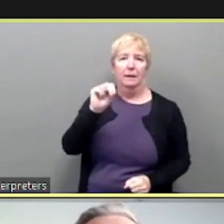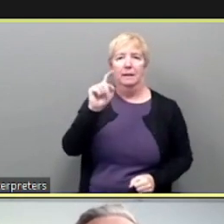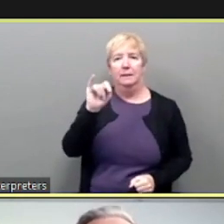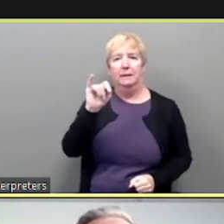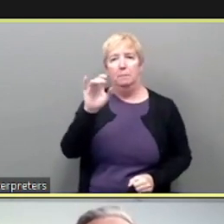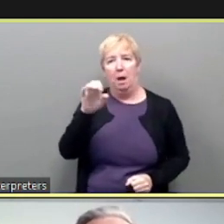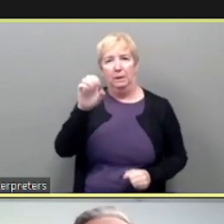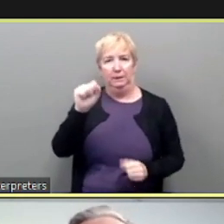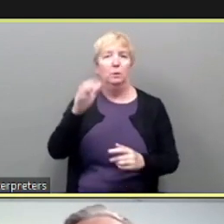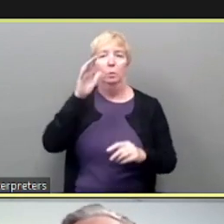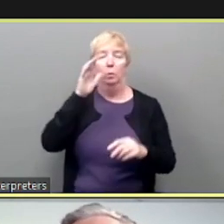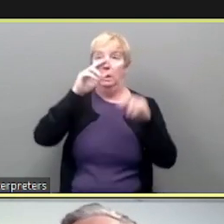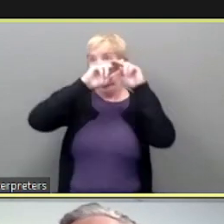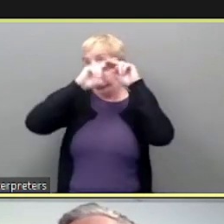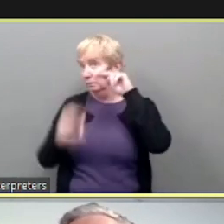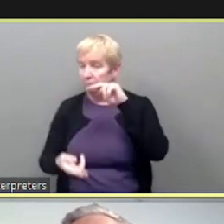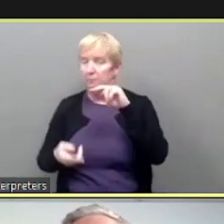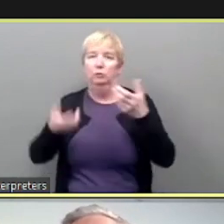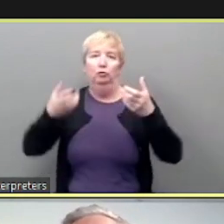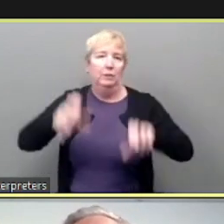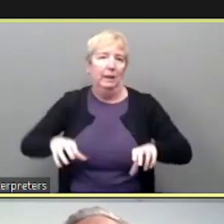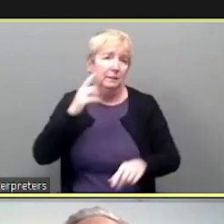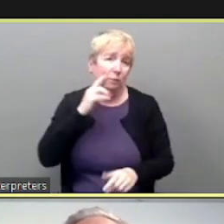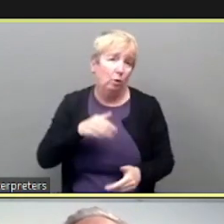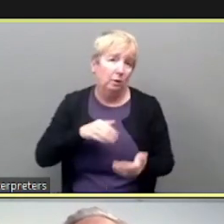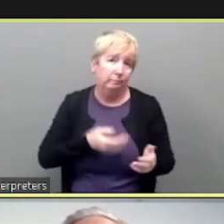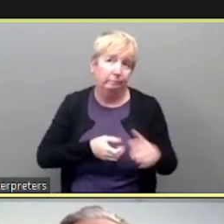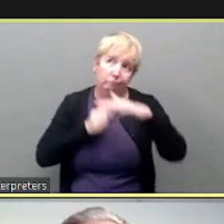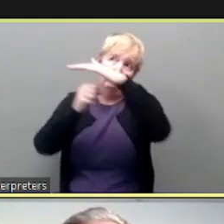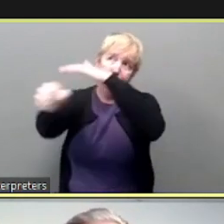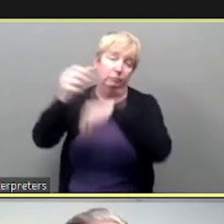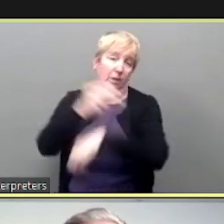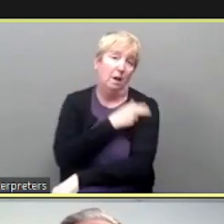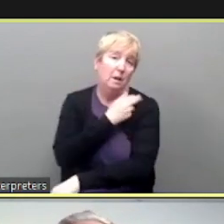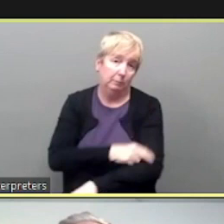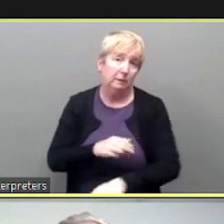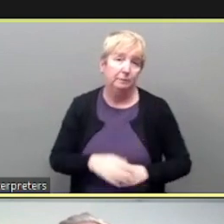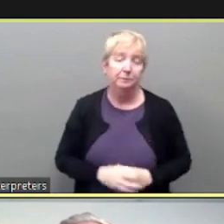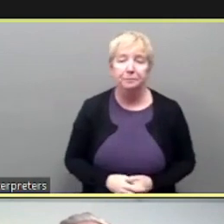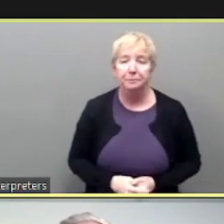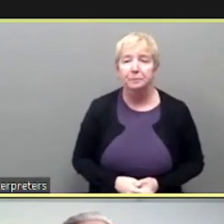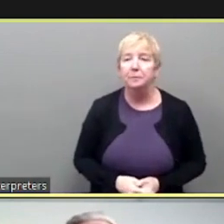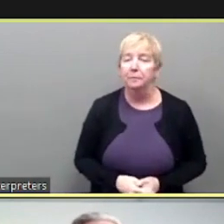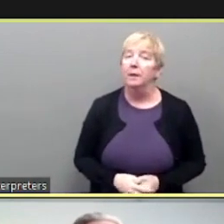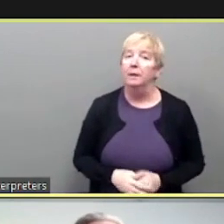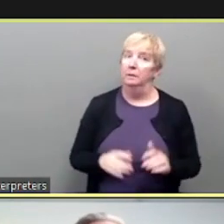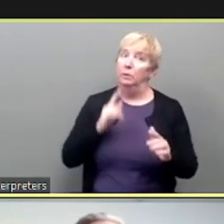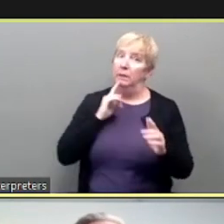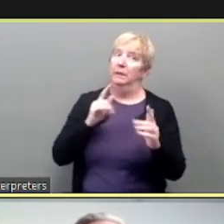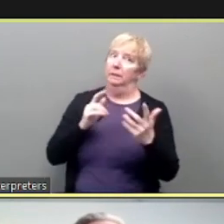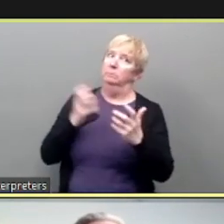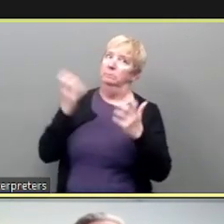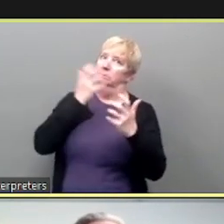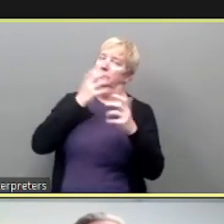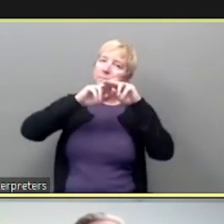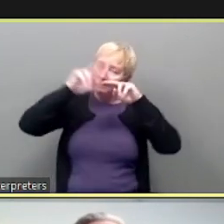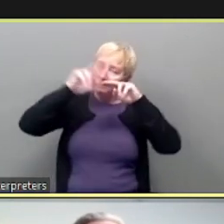very, very significant. Next slide, please.